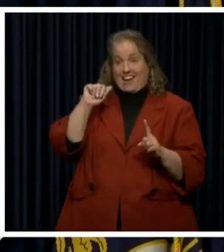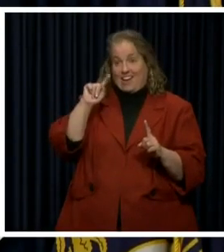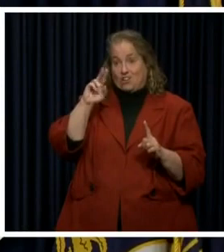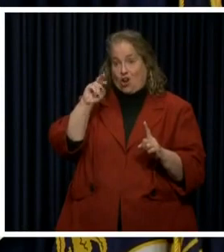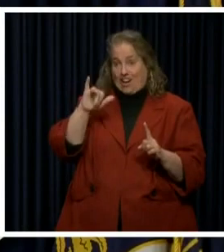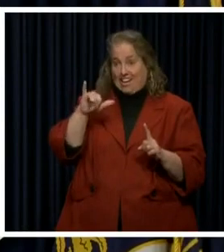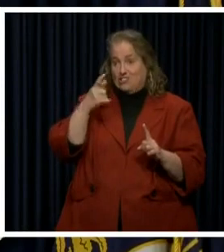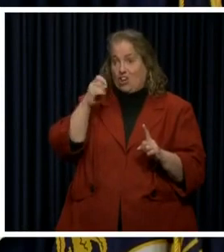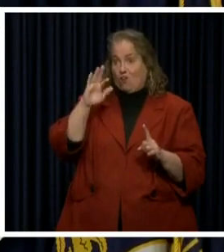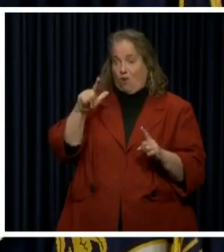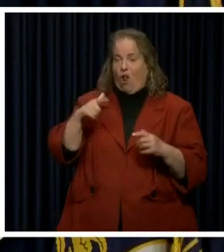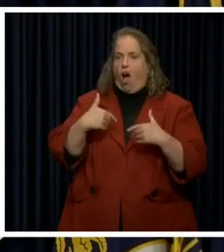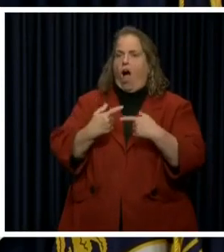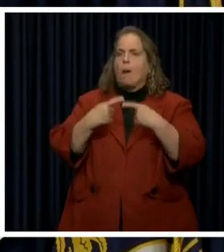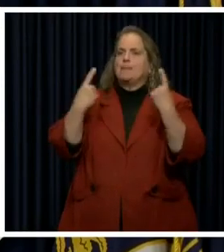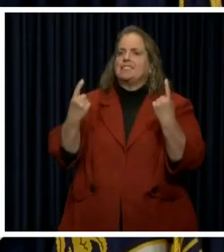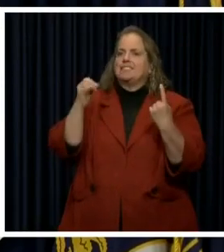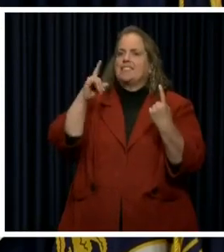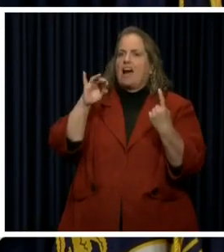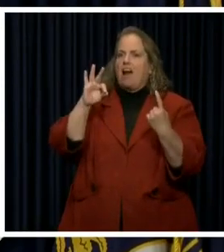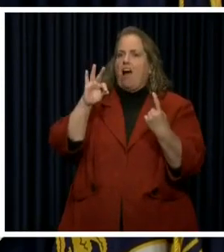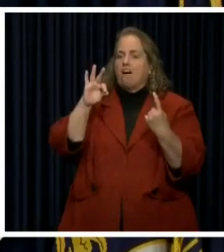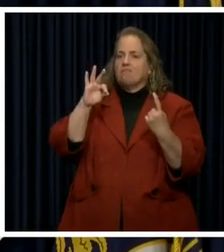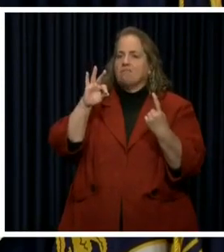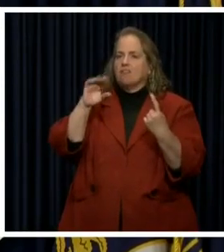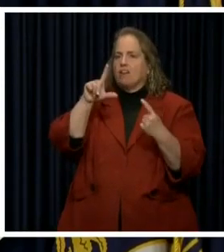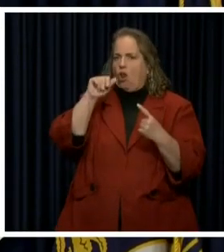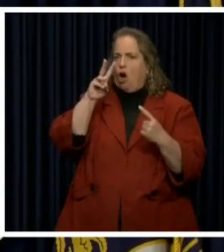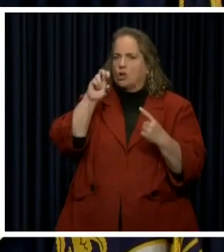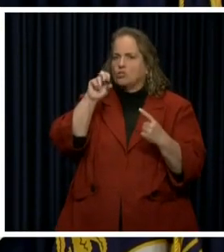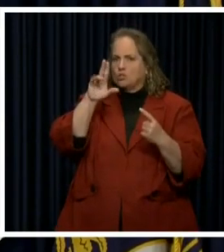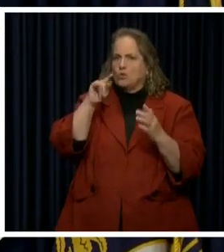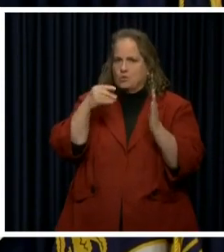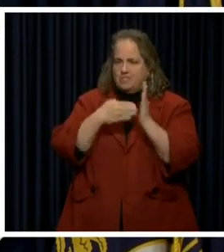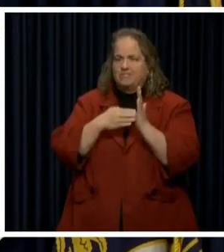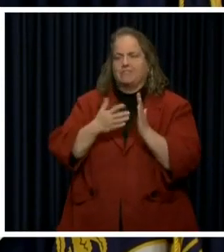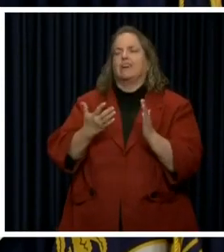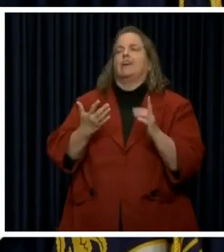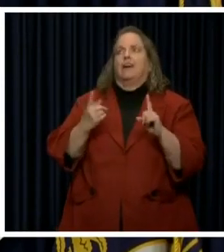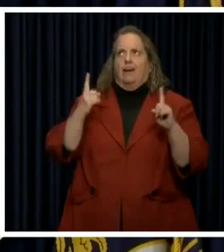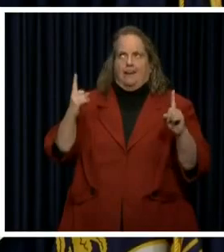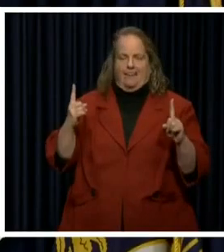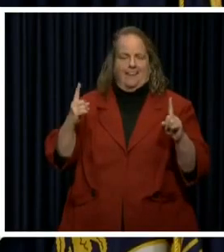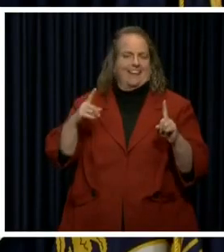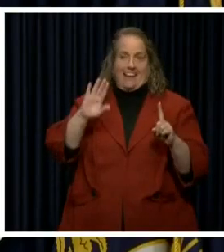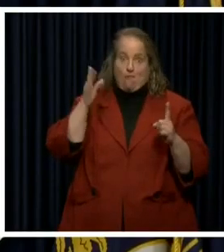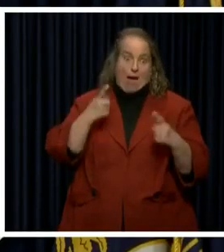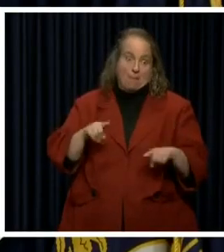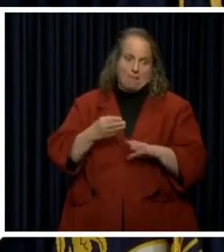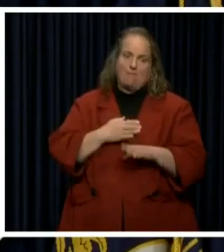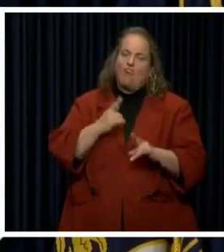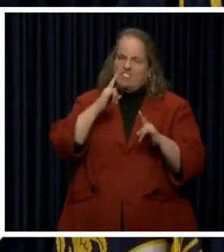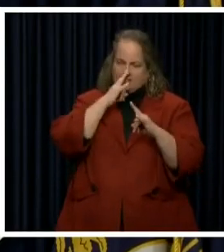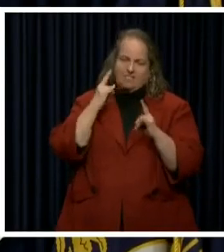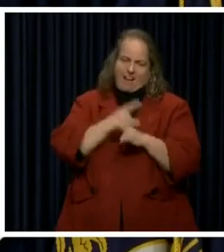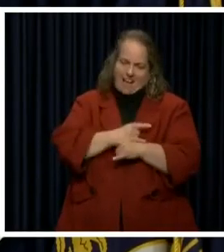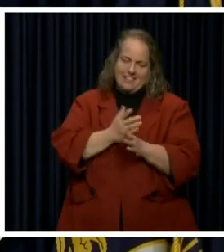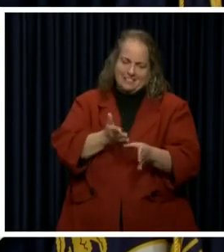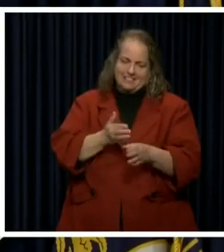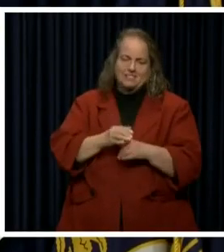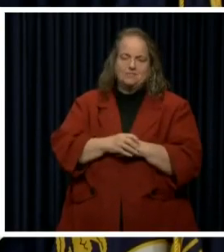a lawsuit. Never happened before. It turns out, though, that the Attorney General was the law clerk for the judge that heard the